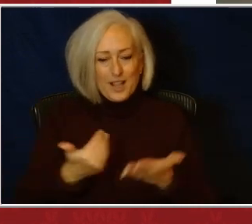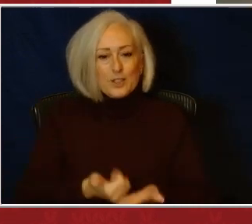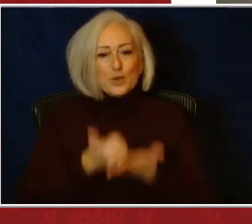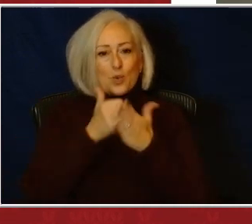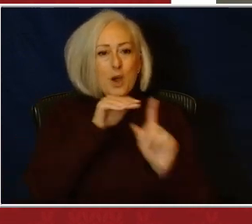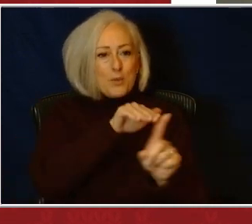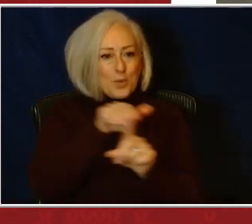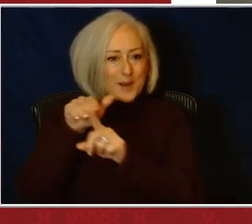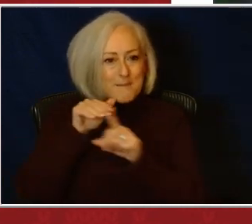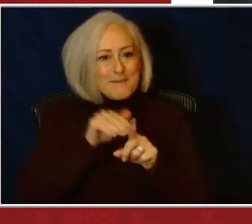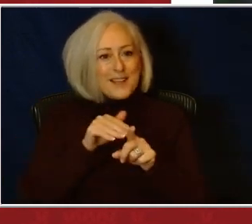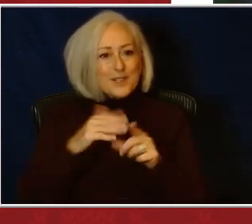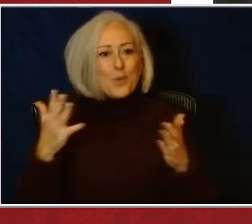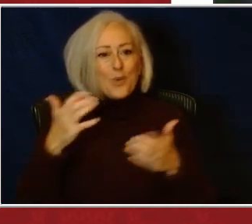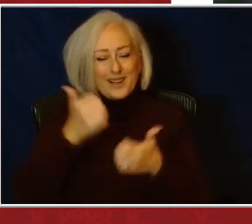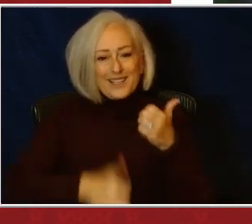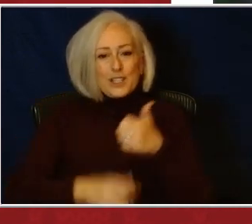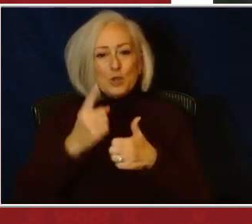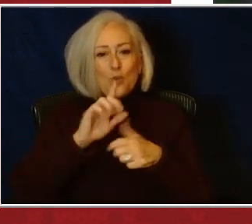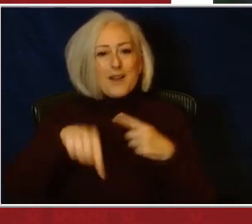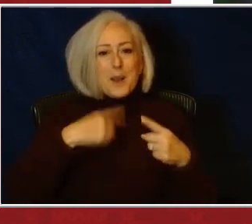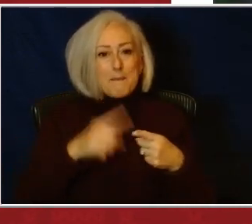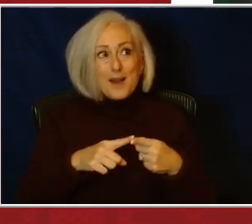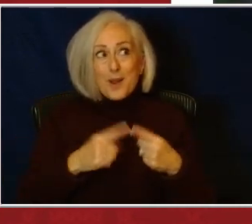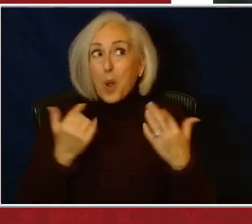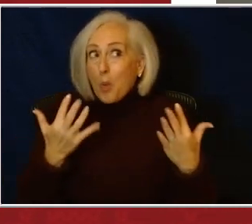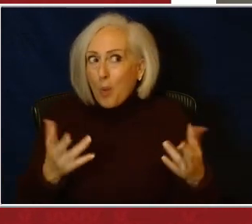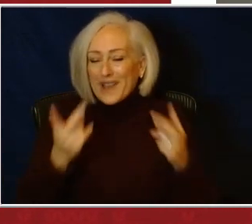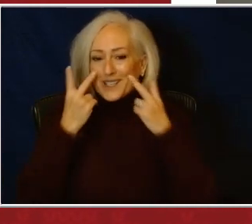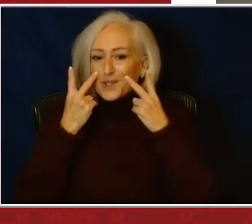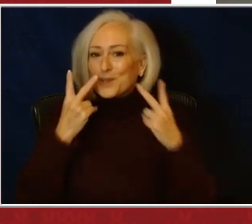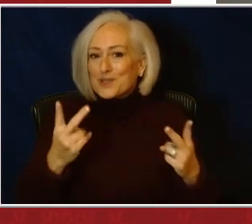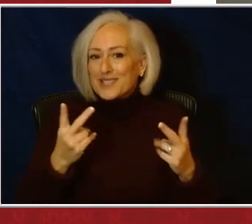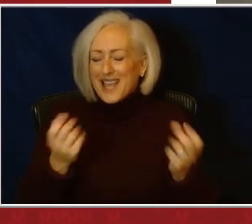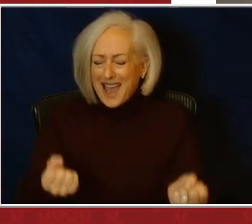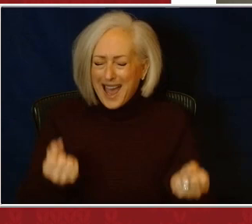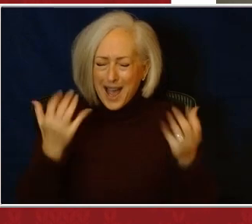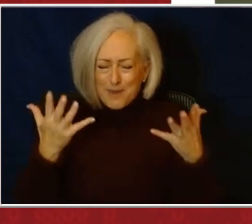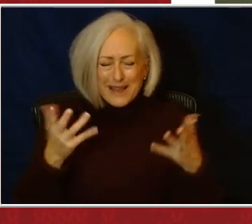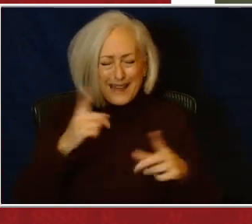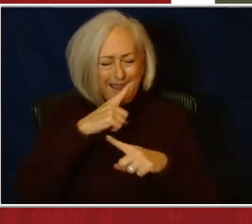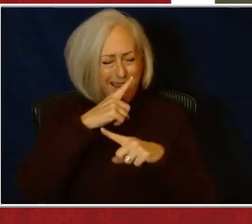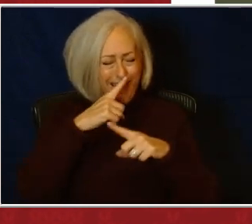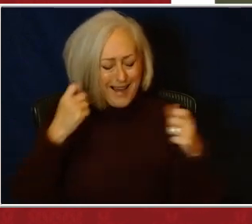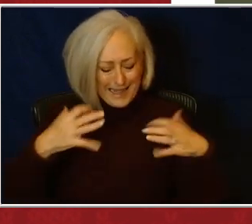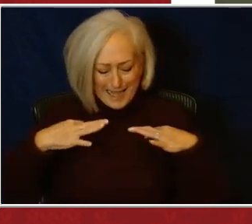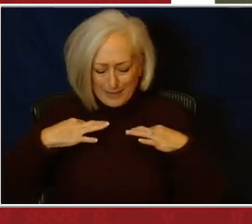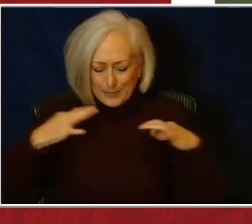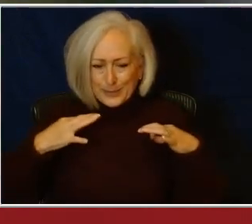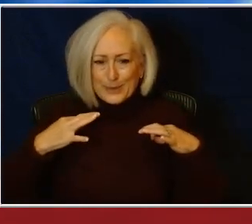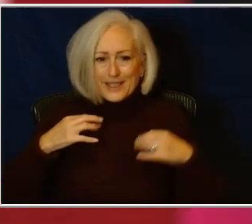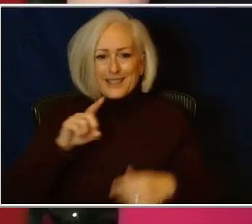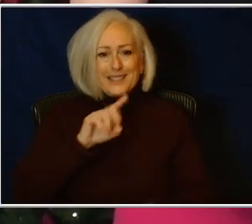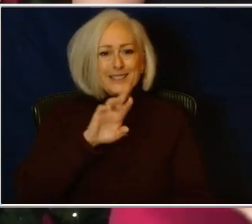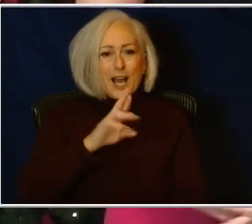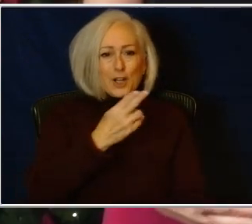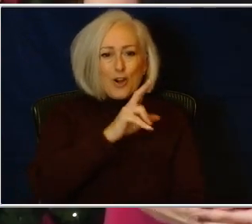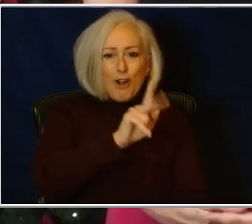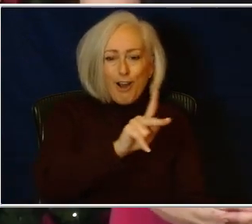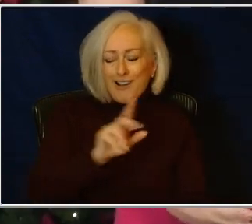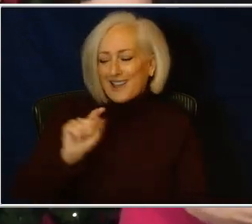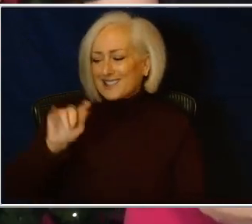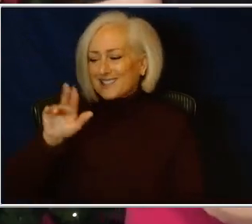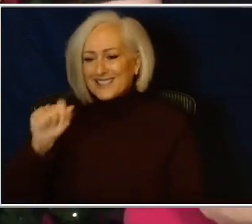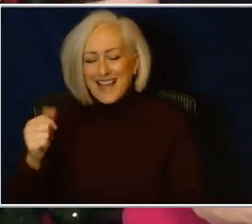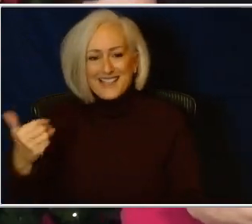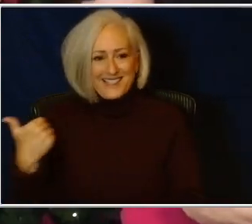those episodes is about. Wait until you see how many ugly Christmas sweaters Dr. Stites and Dr. Hawkinson own. Very interesting. I can't